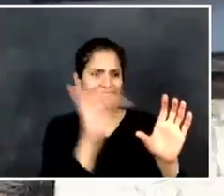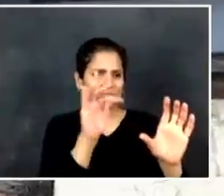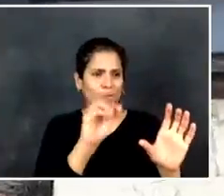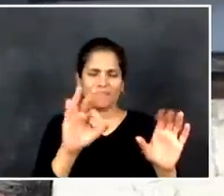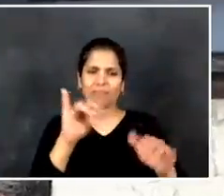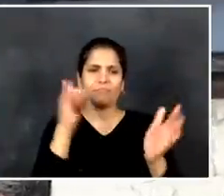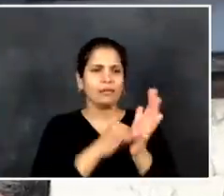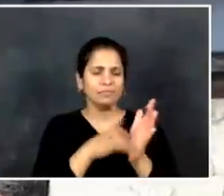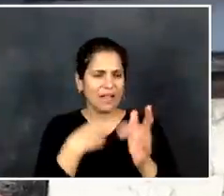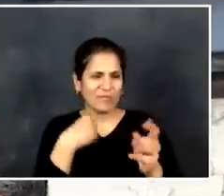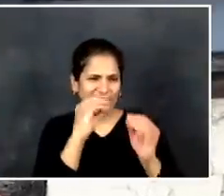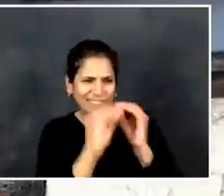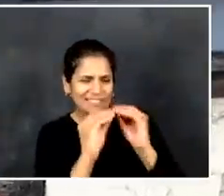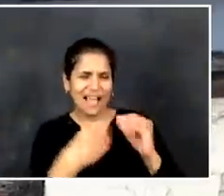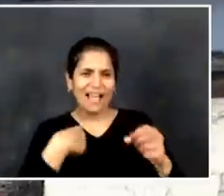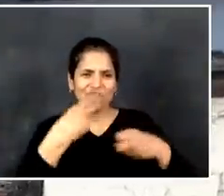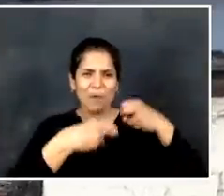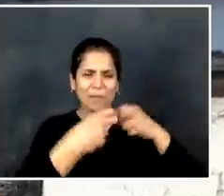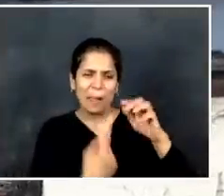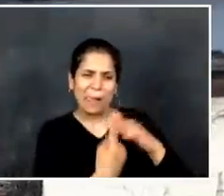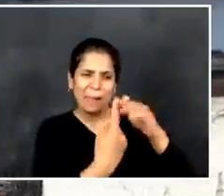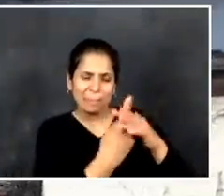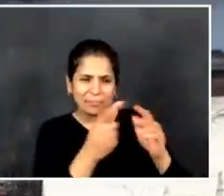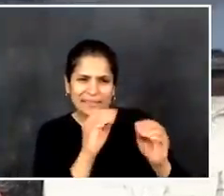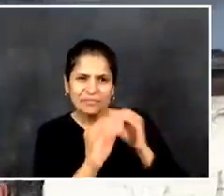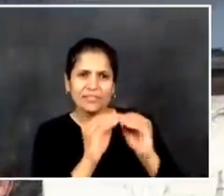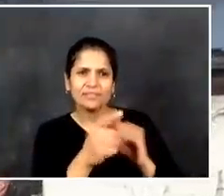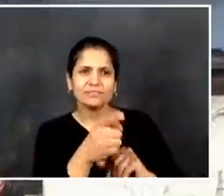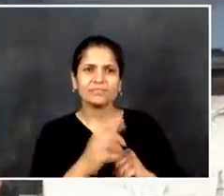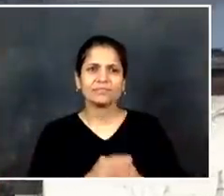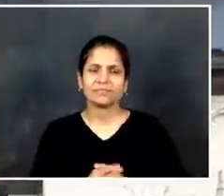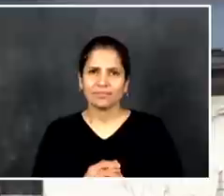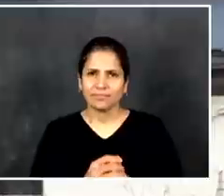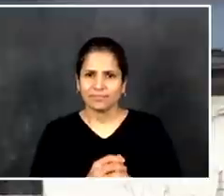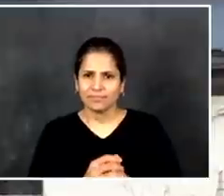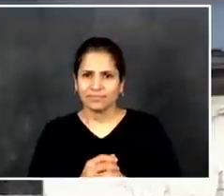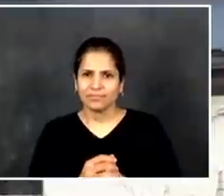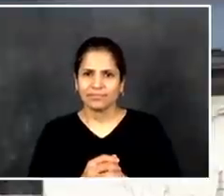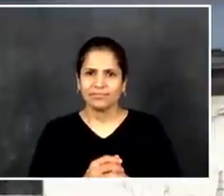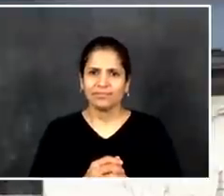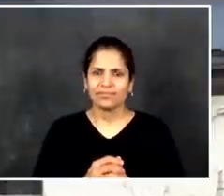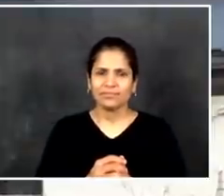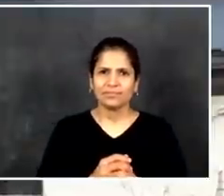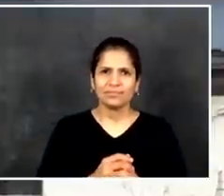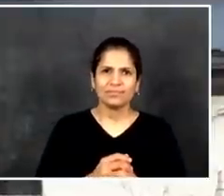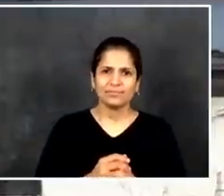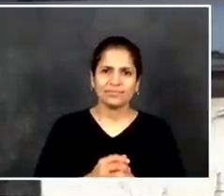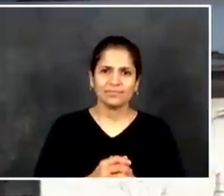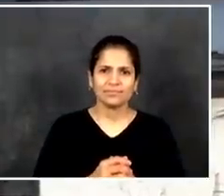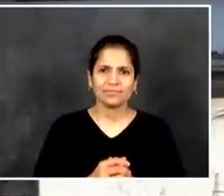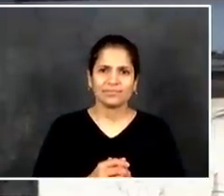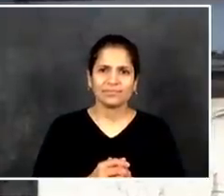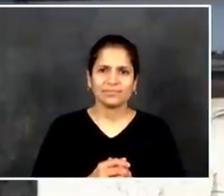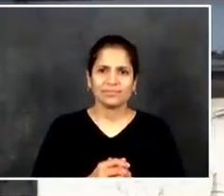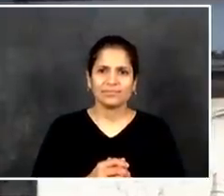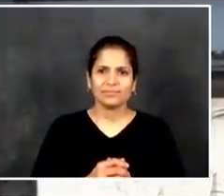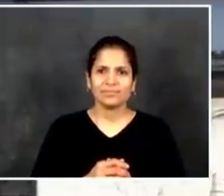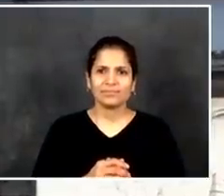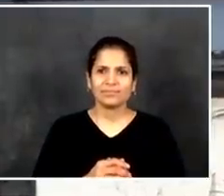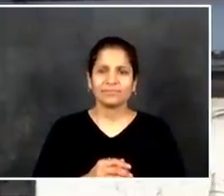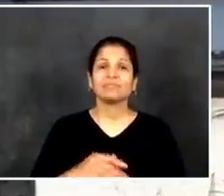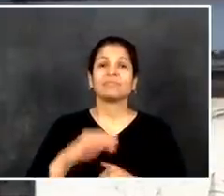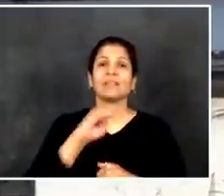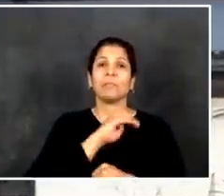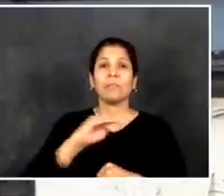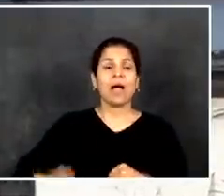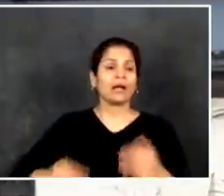rate of precision than an untrained hand, for instance. Excellent. Well, thank you again to everyone.